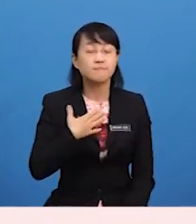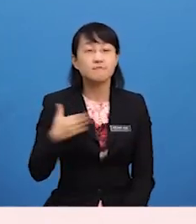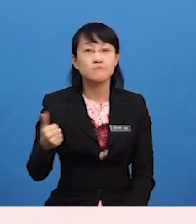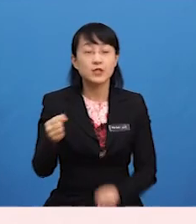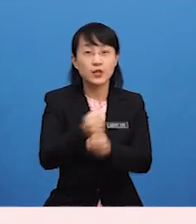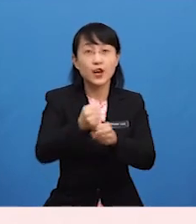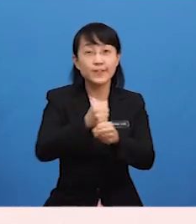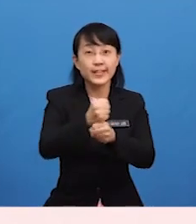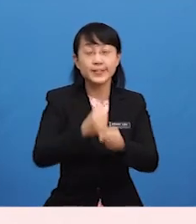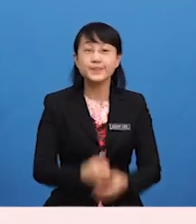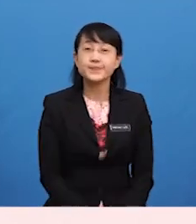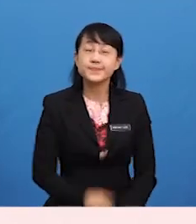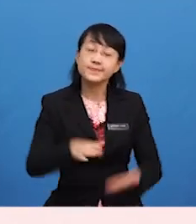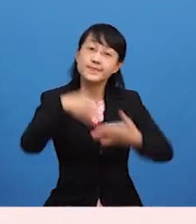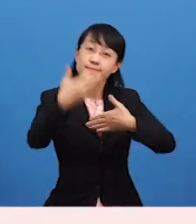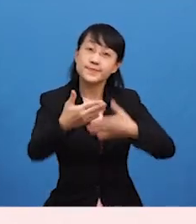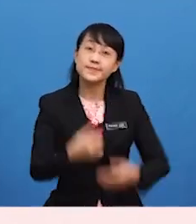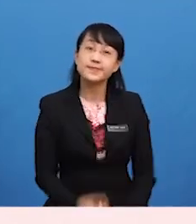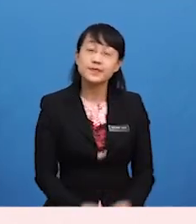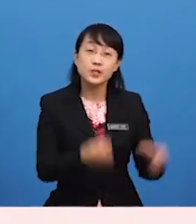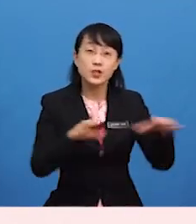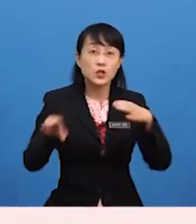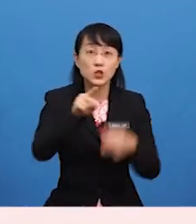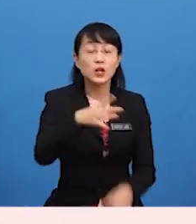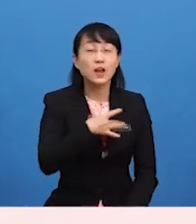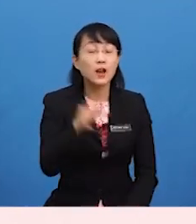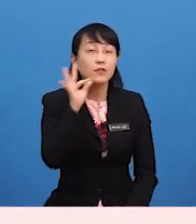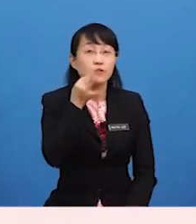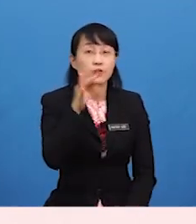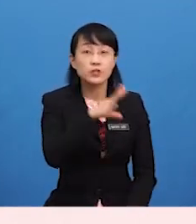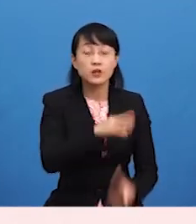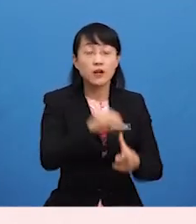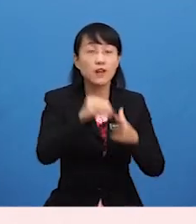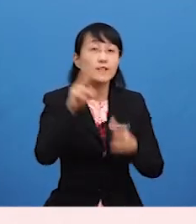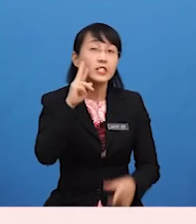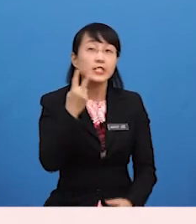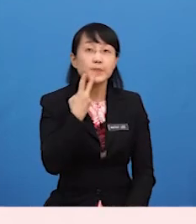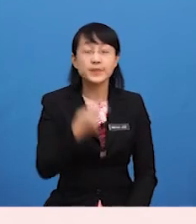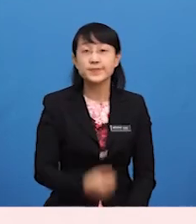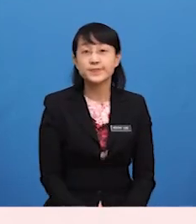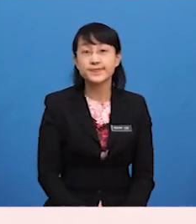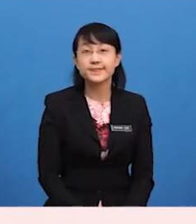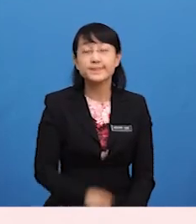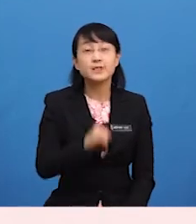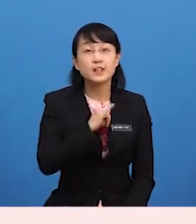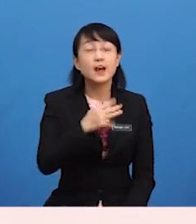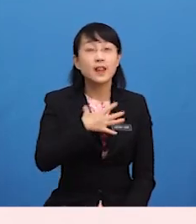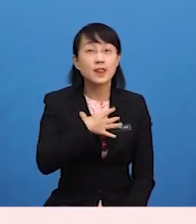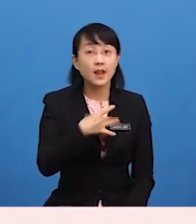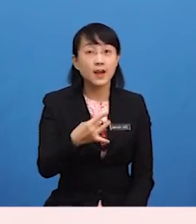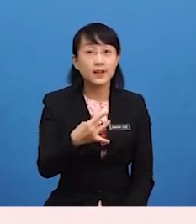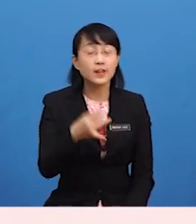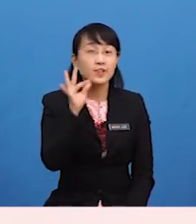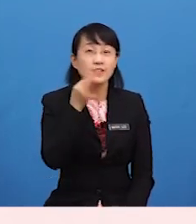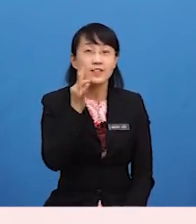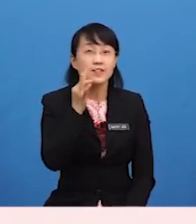Coffee. Coffee it is. Next one. Do you like fruits or vegetables? I like fruits,